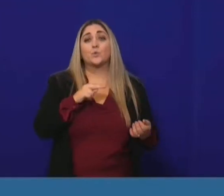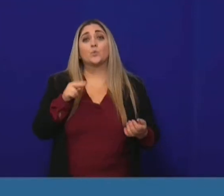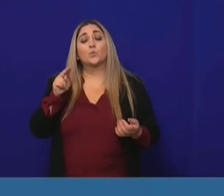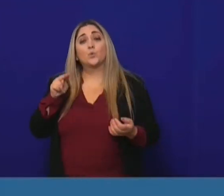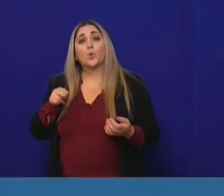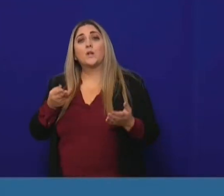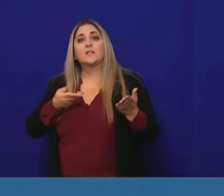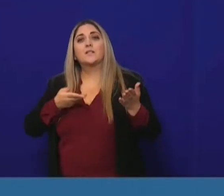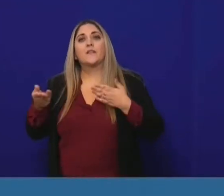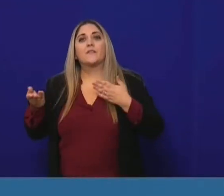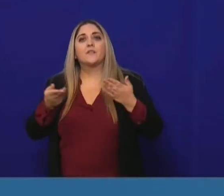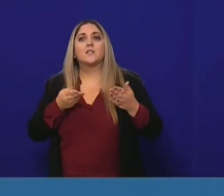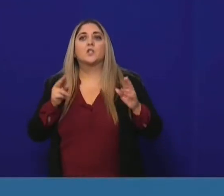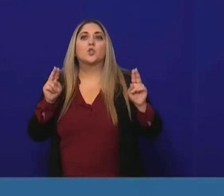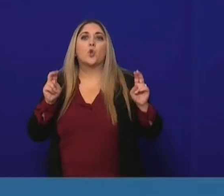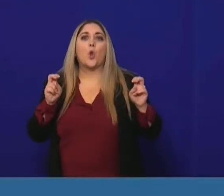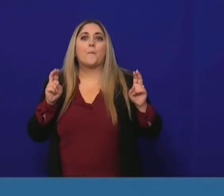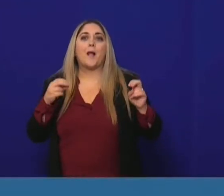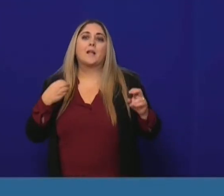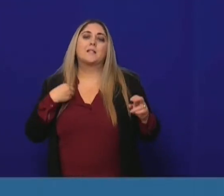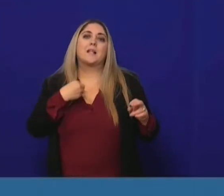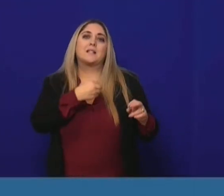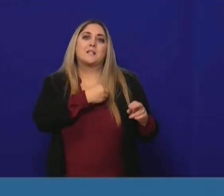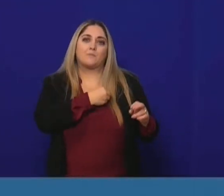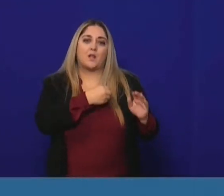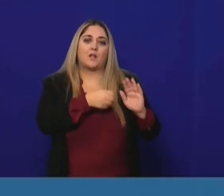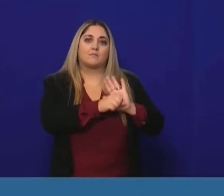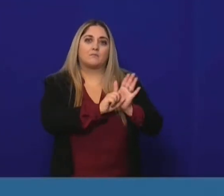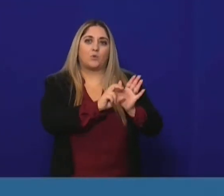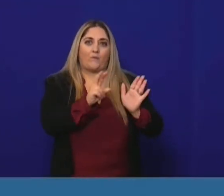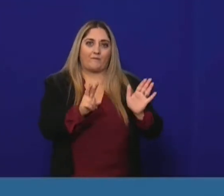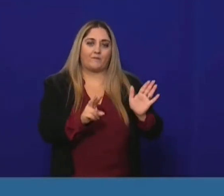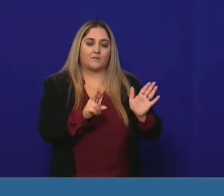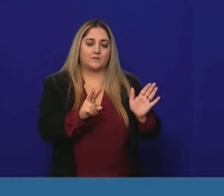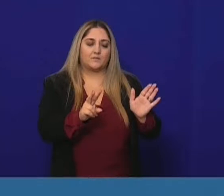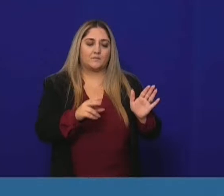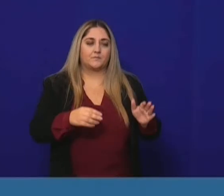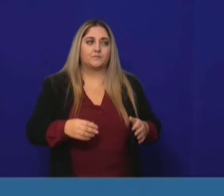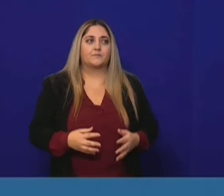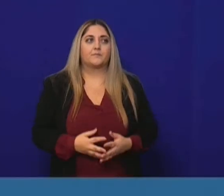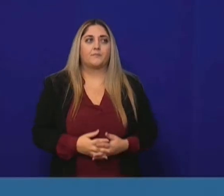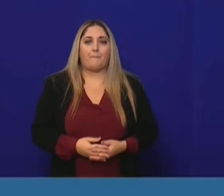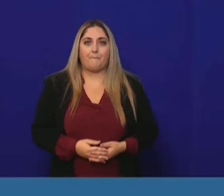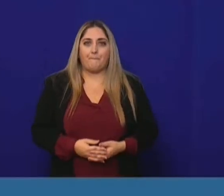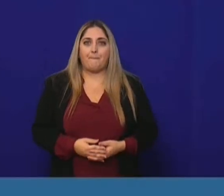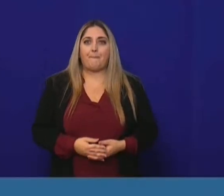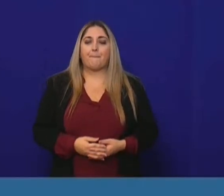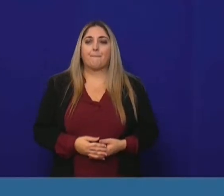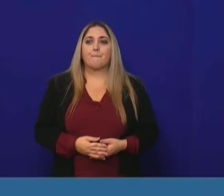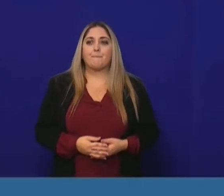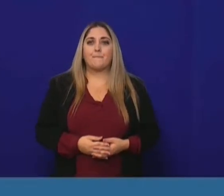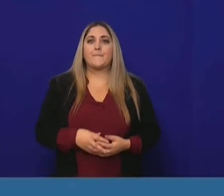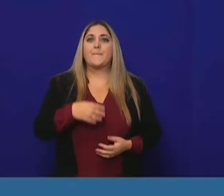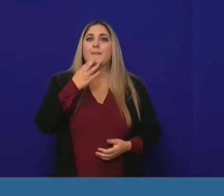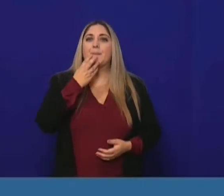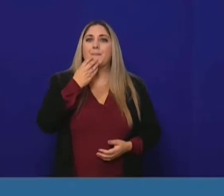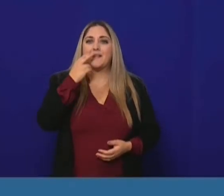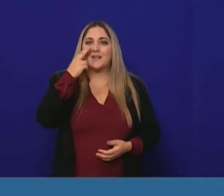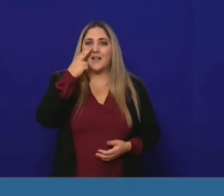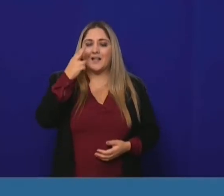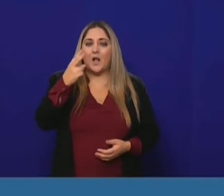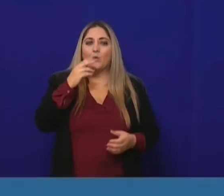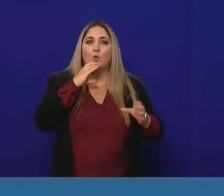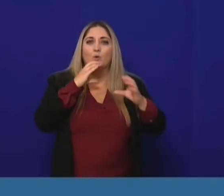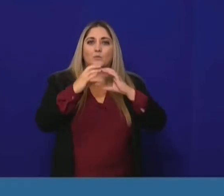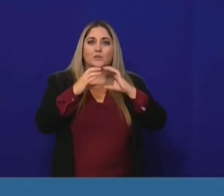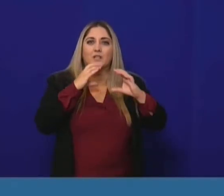is-servizzi bħala dawn li huma pazjenti li huma pożittivi permezz tal-COVID. U anka meta nħarsu lejn